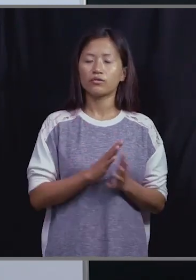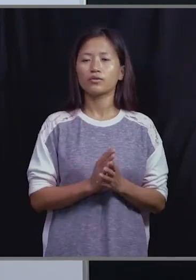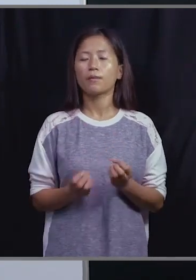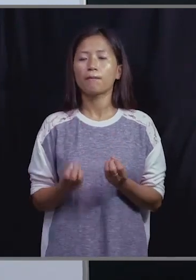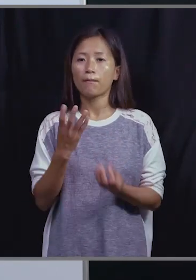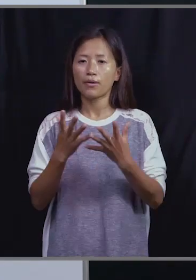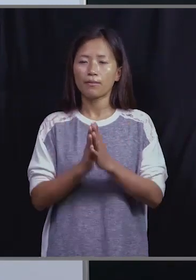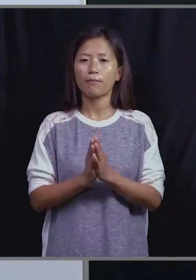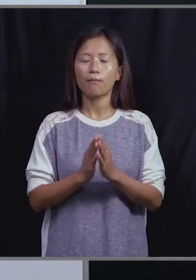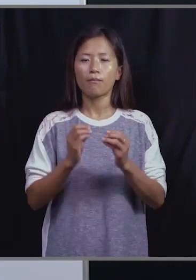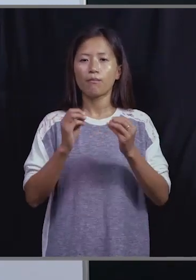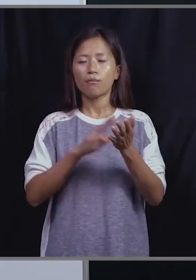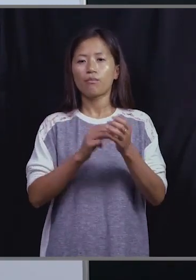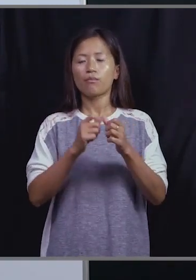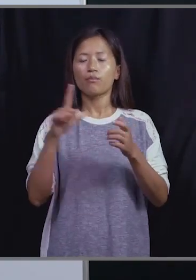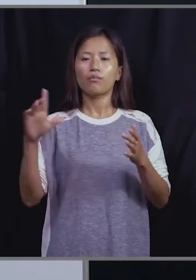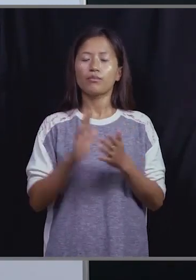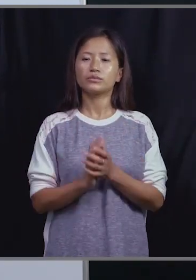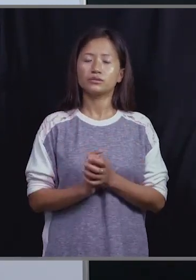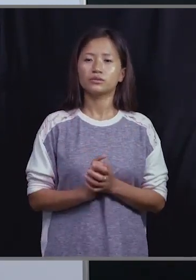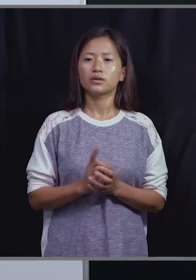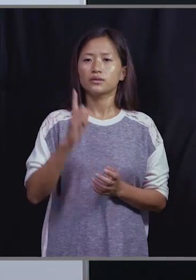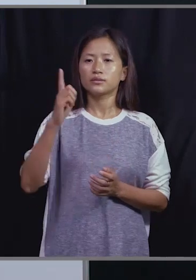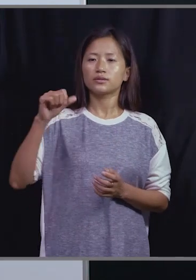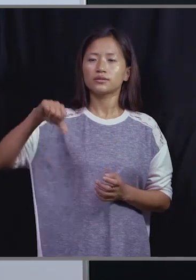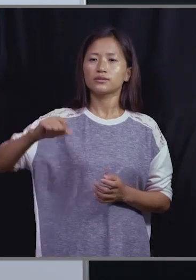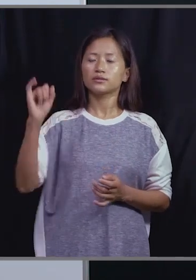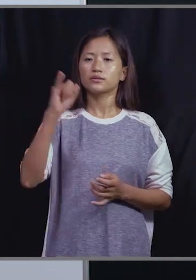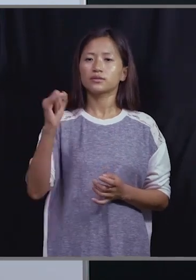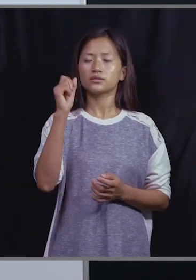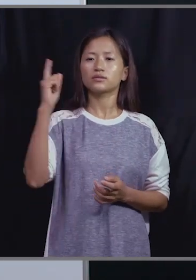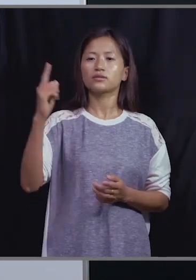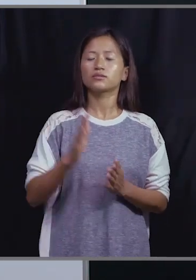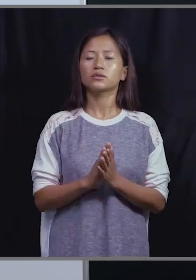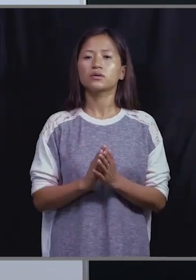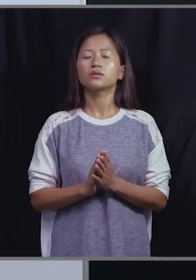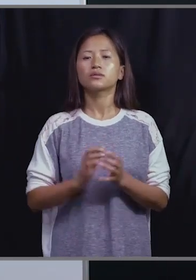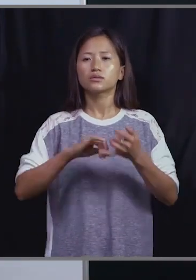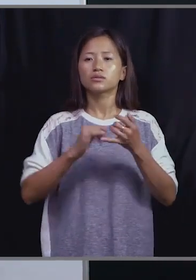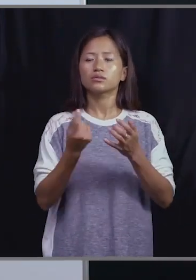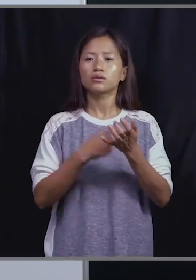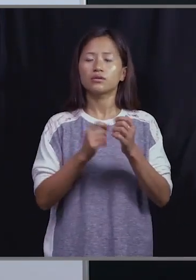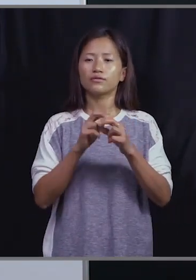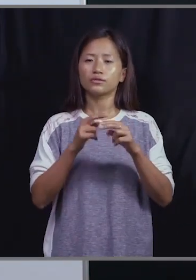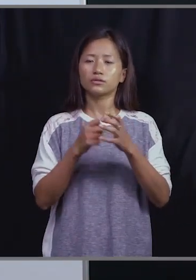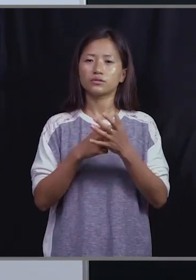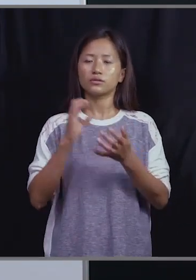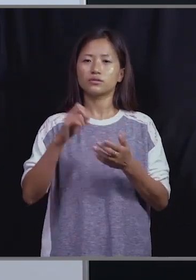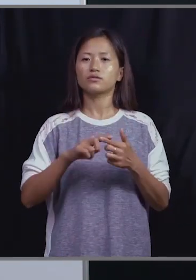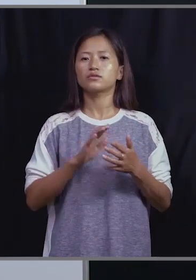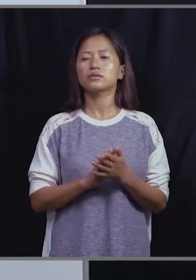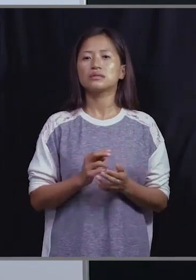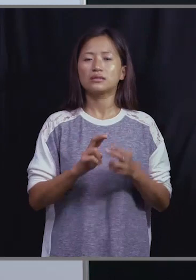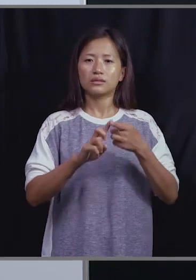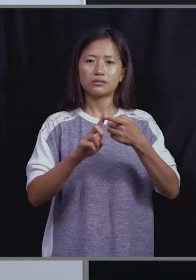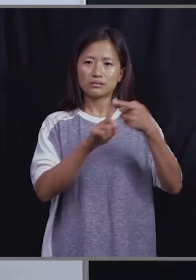Wall, it was constructed in 1961. This wall is served as a purpose so that the East Germany